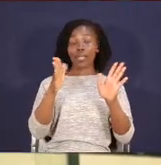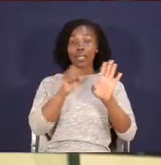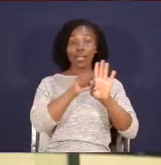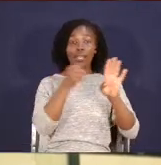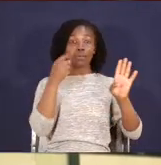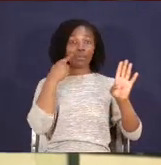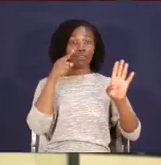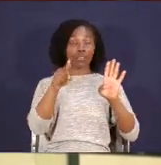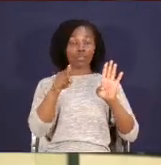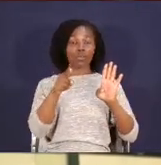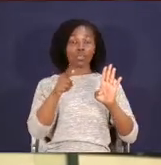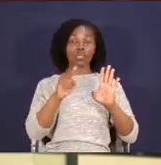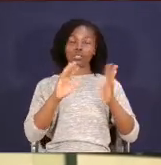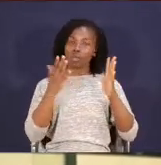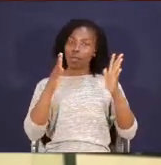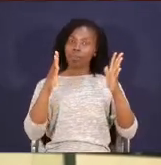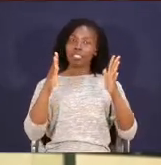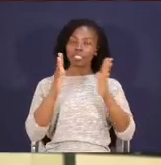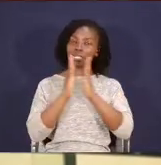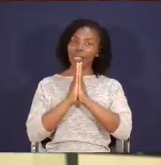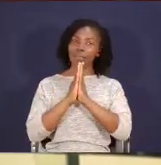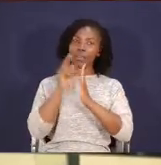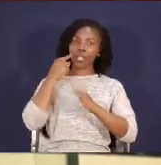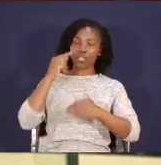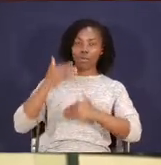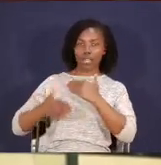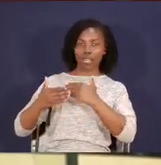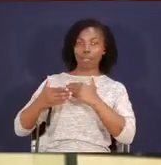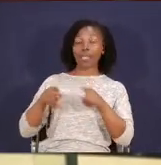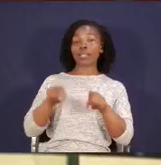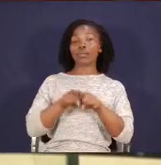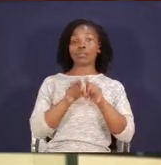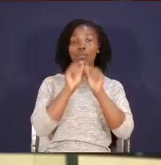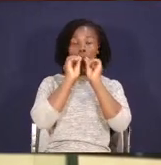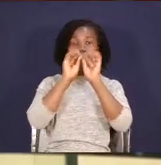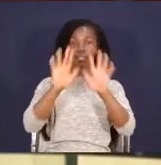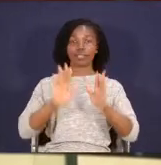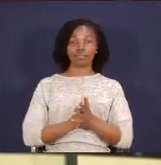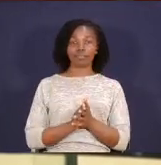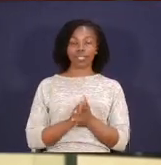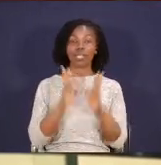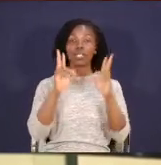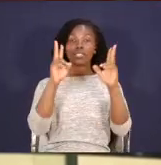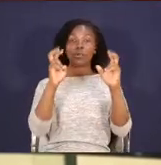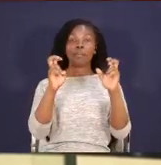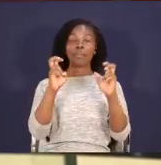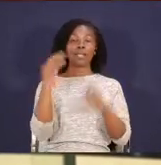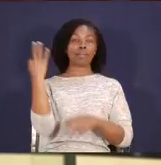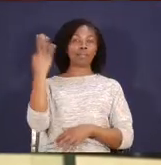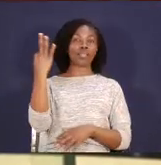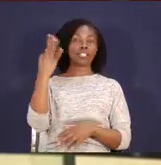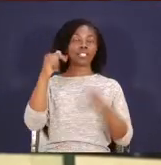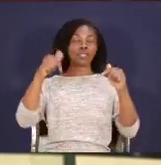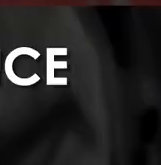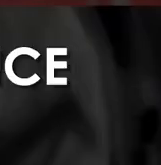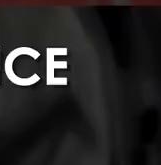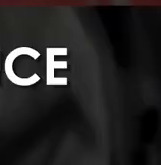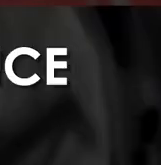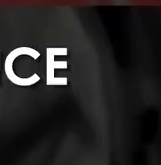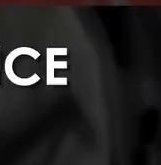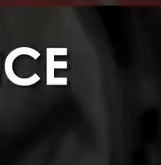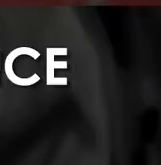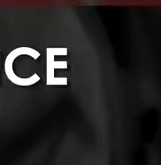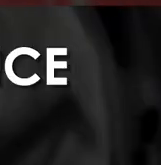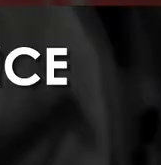you, in front of you, by praying for them and constantly blessing them. The title of the message today is Stewardship of God's